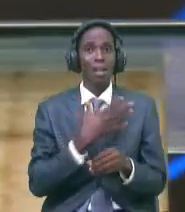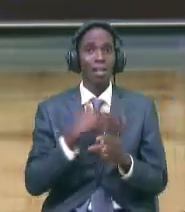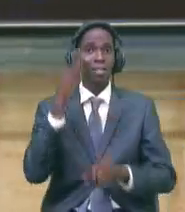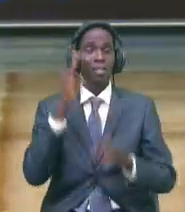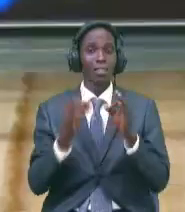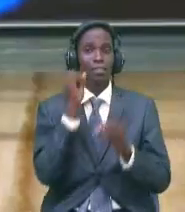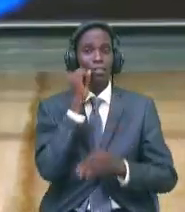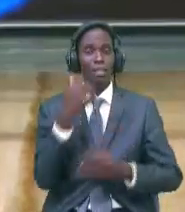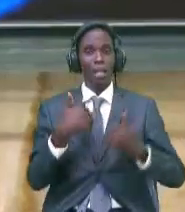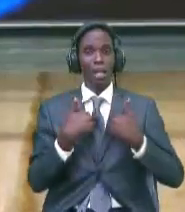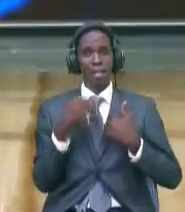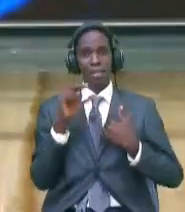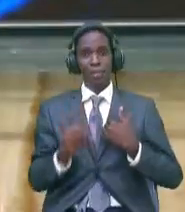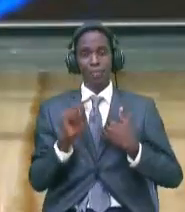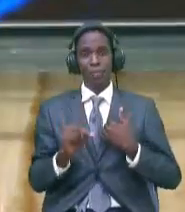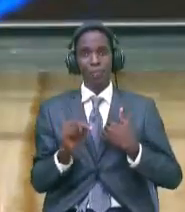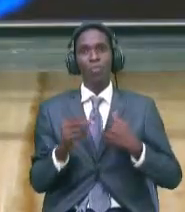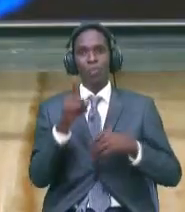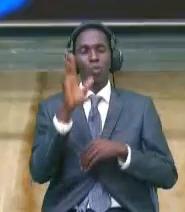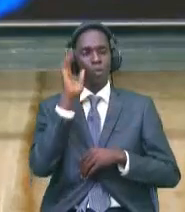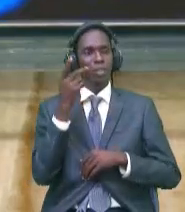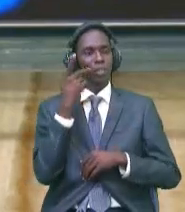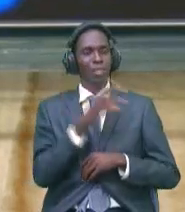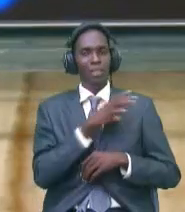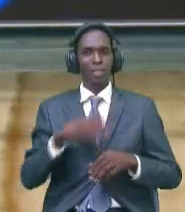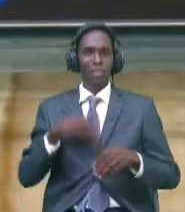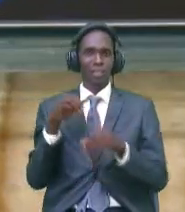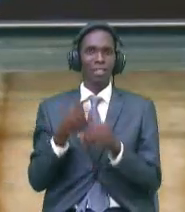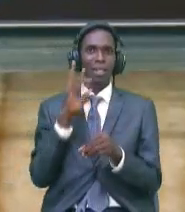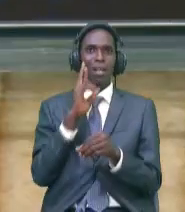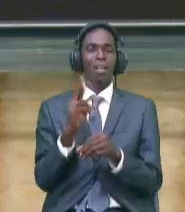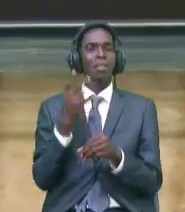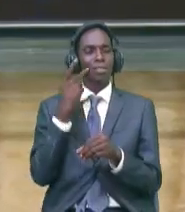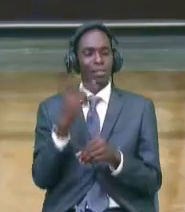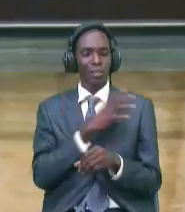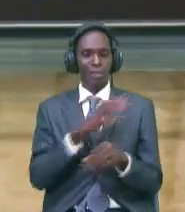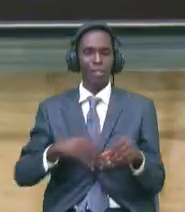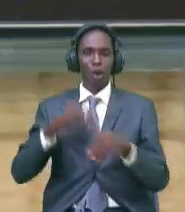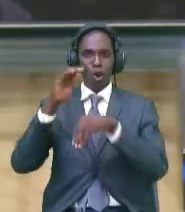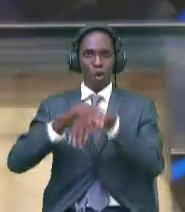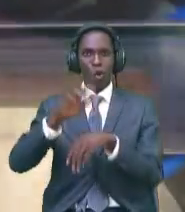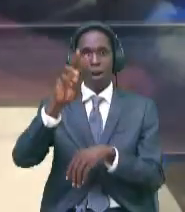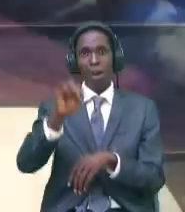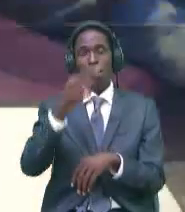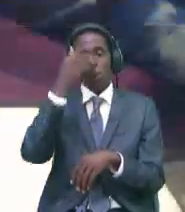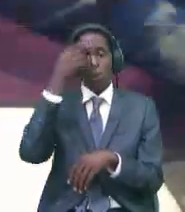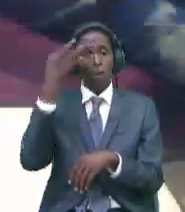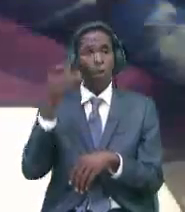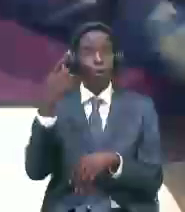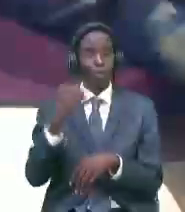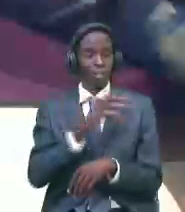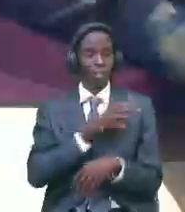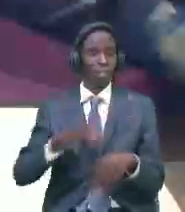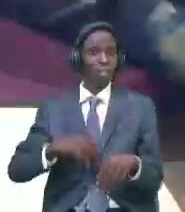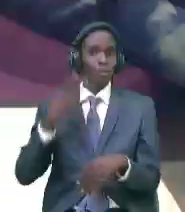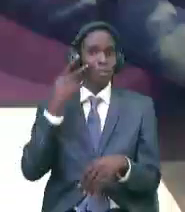need, you see Christ in her. You see Christ on him. And because of the Christ you see